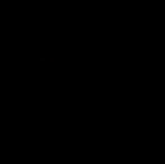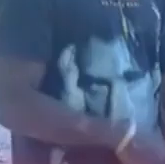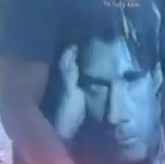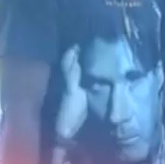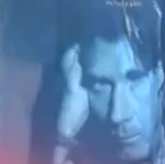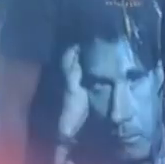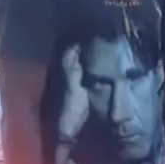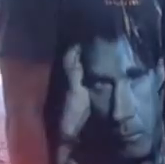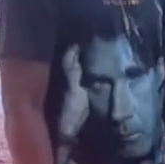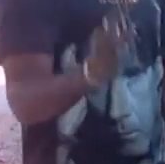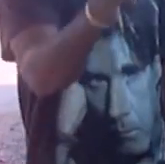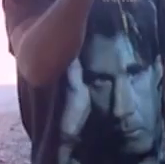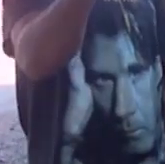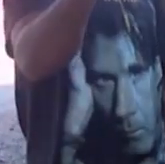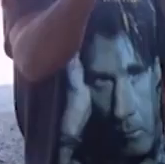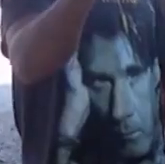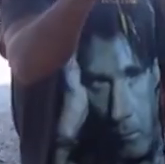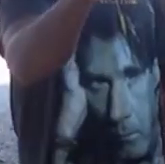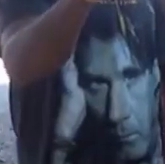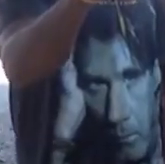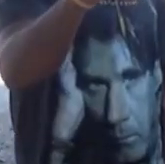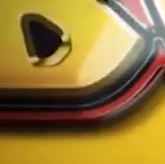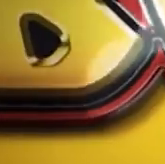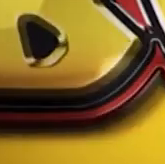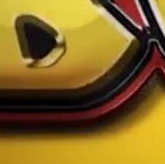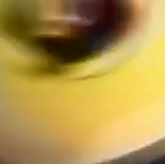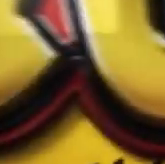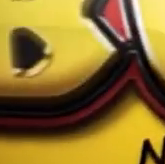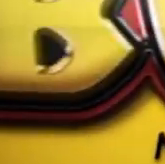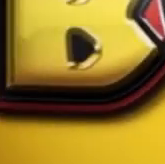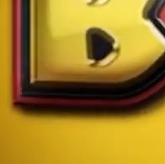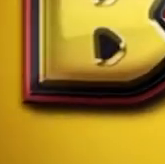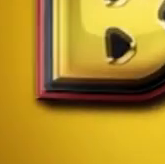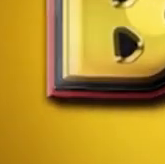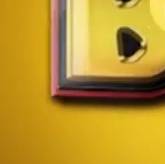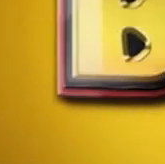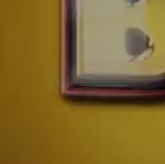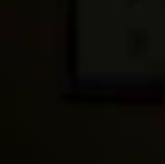Bula FM, number 2 NSR. Bula FM, number 2 NSR.